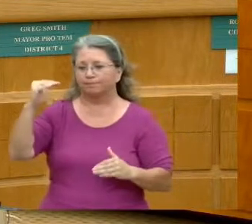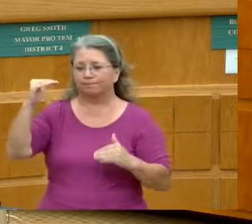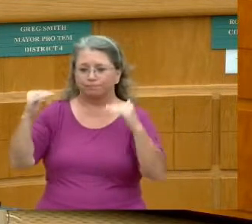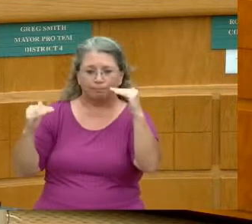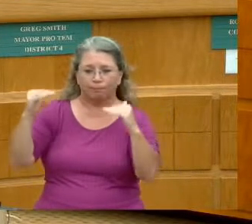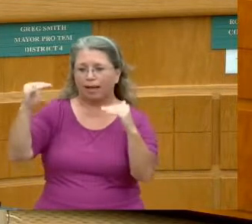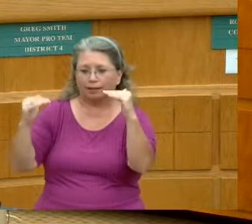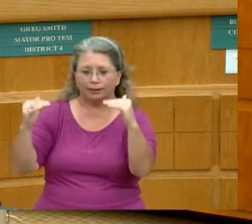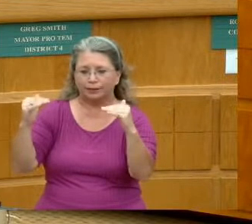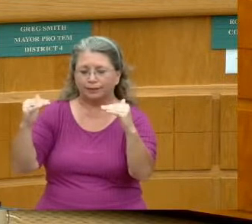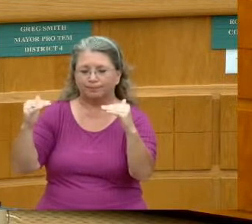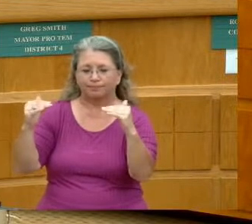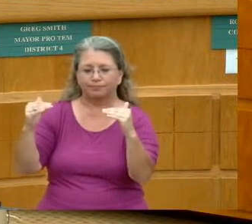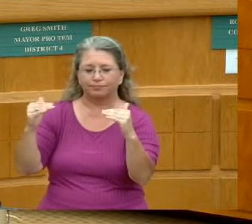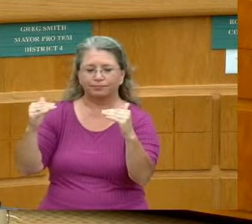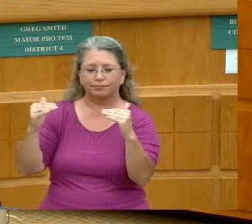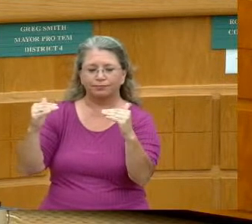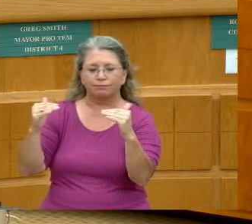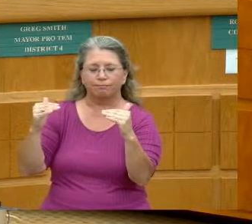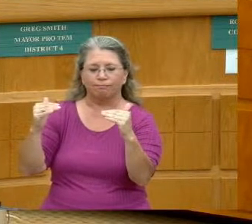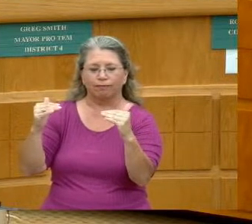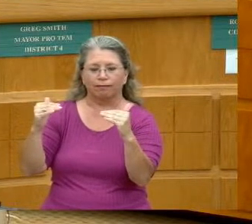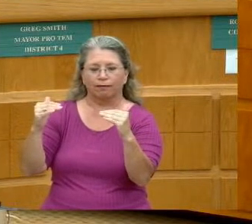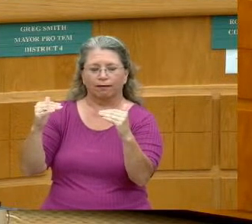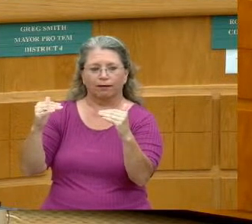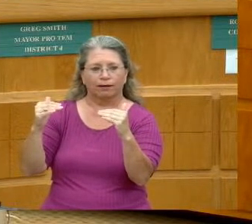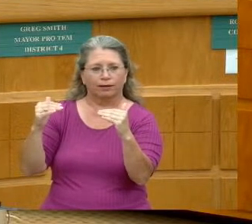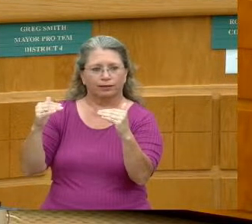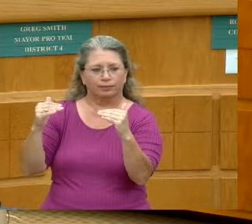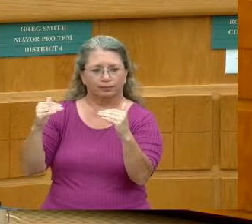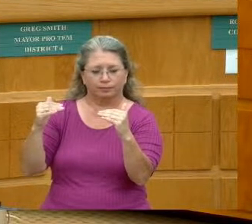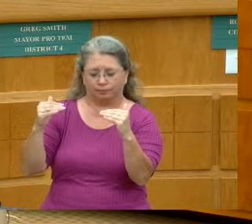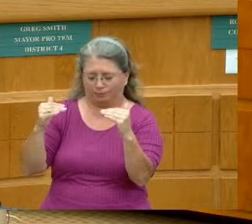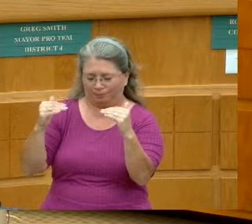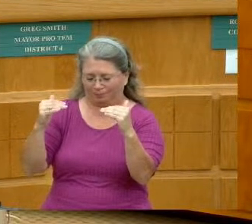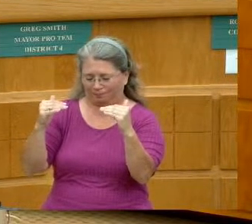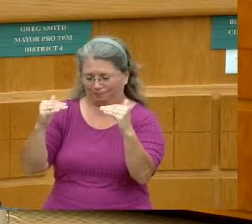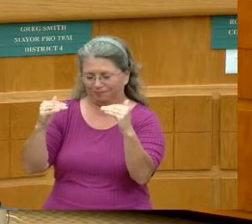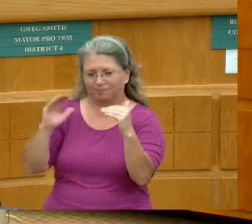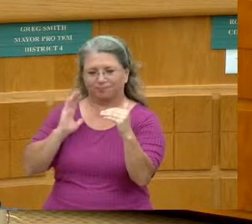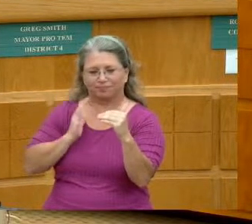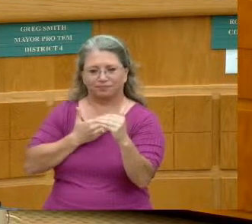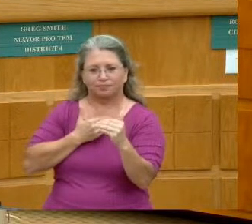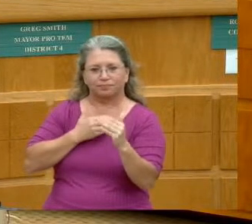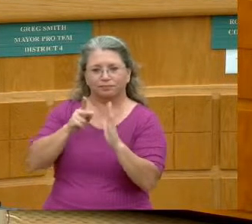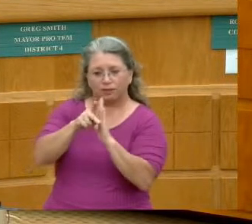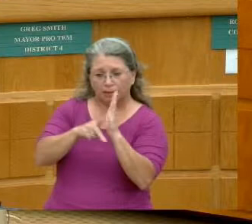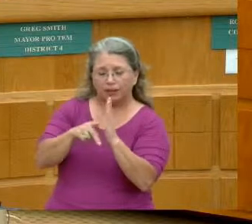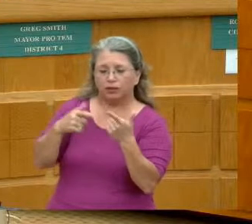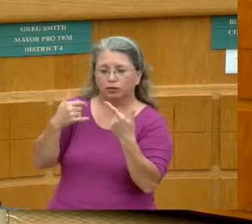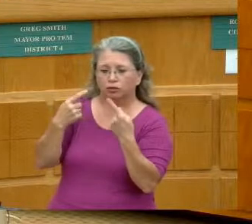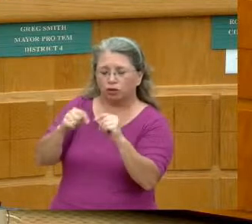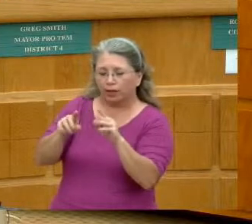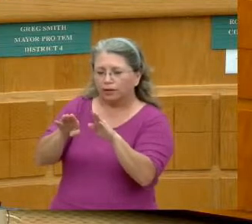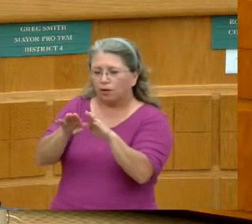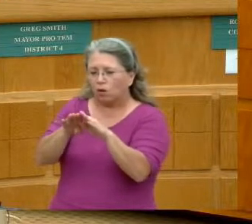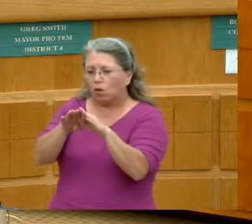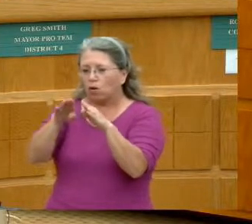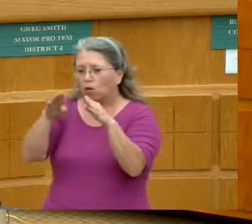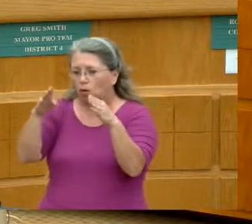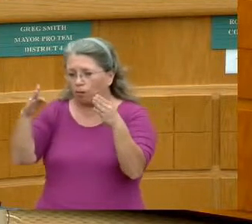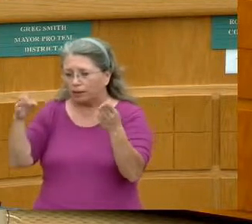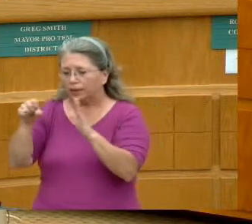policymakers are trying to reopen the state, but at the same time, keep the virus, in check. And we can